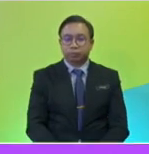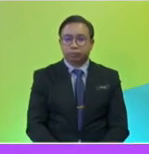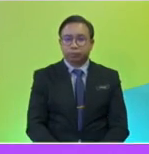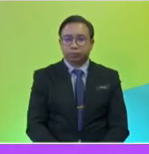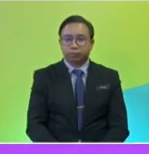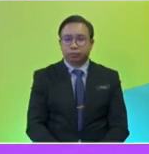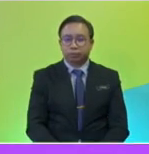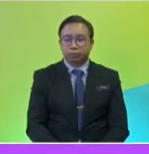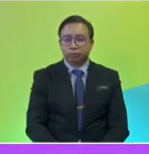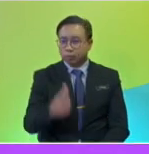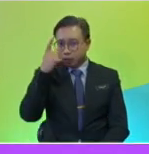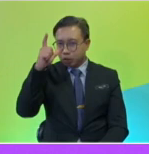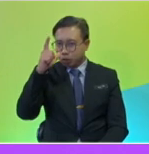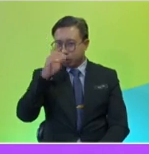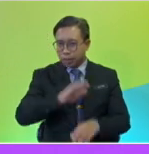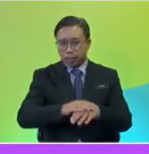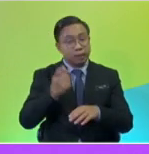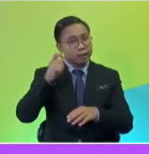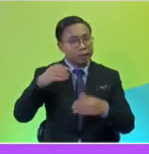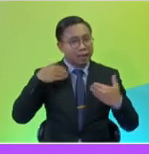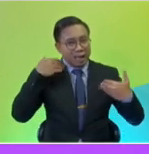me try. Look at the animals.